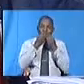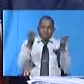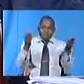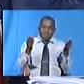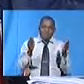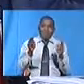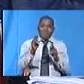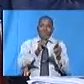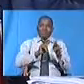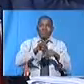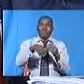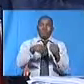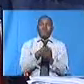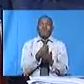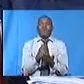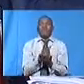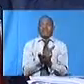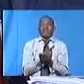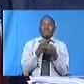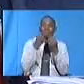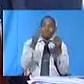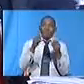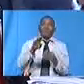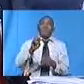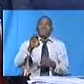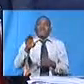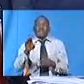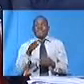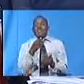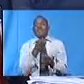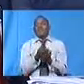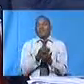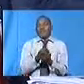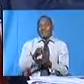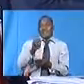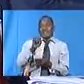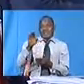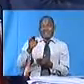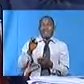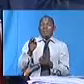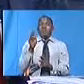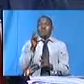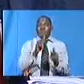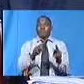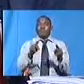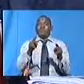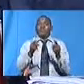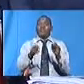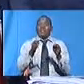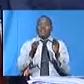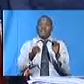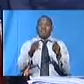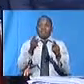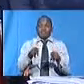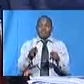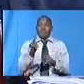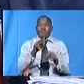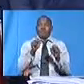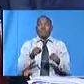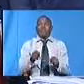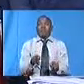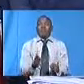to the Electoral Commission asking that persons be allowed to vote without going